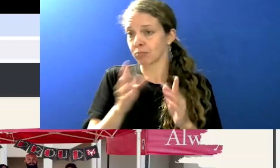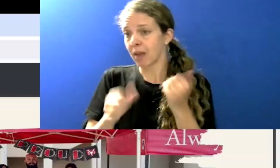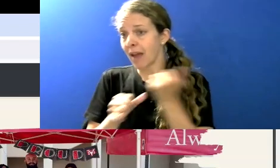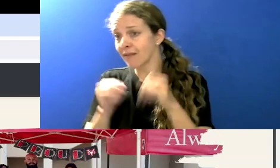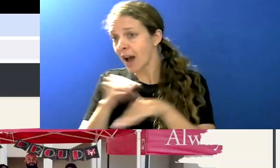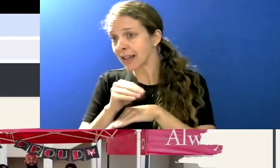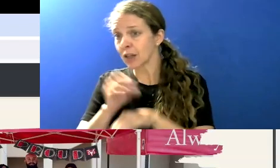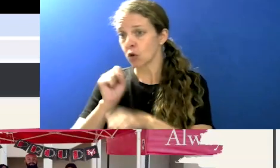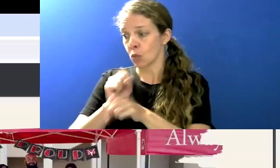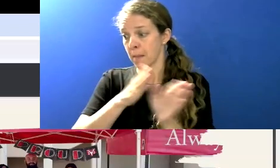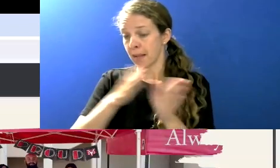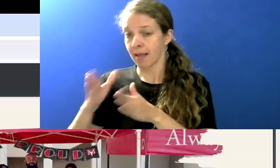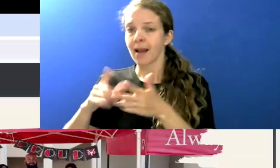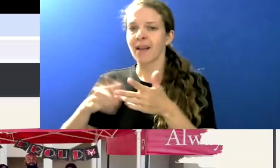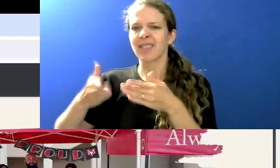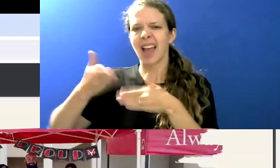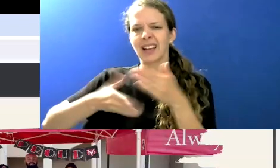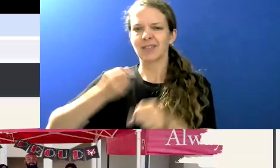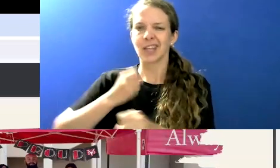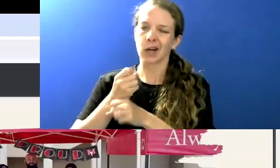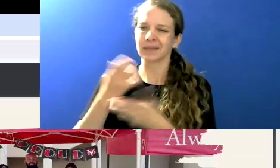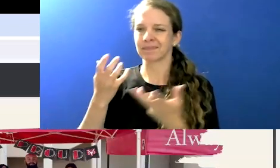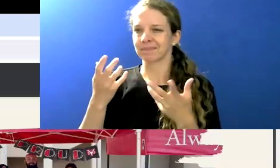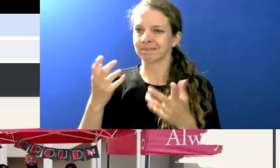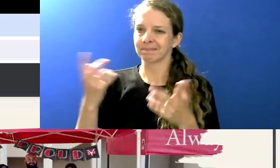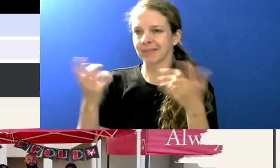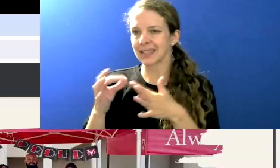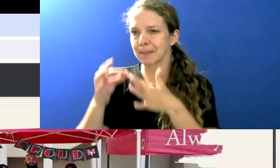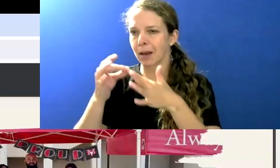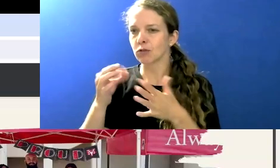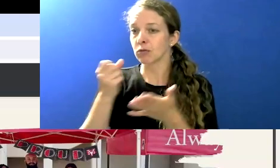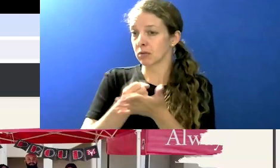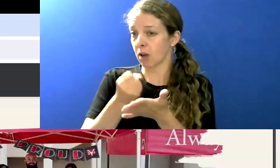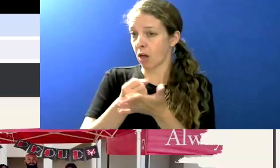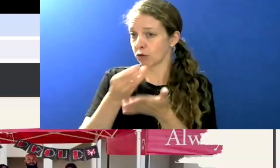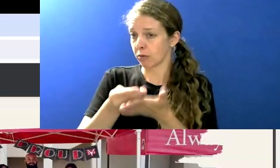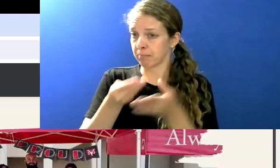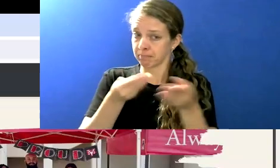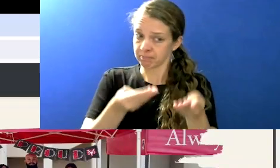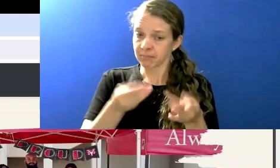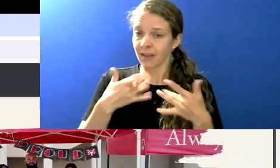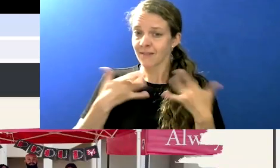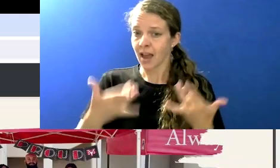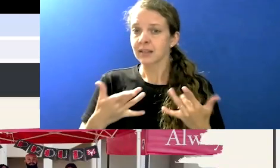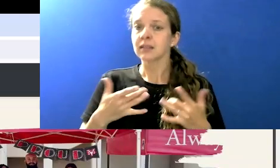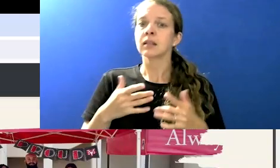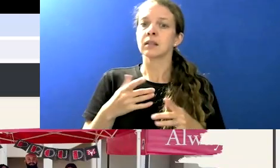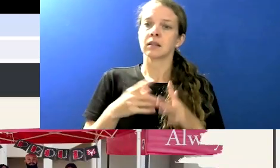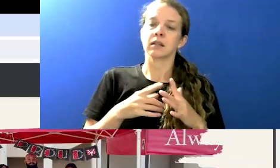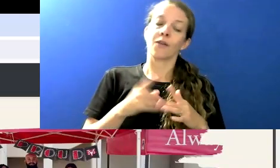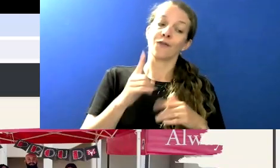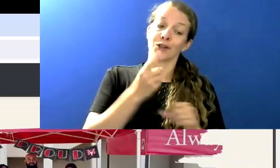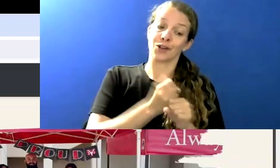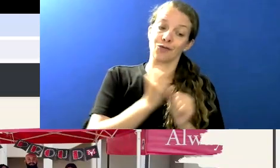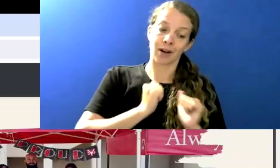of the year and end of the year like a scholarship event. First of the year, we try to welcome all our students